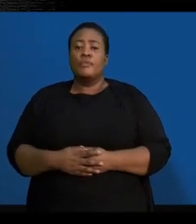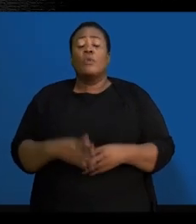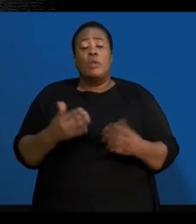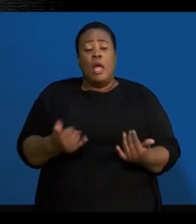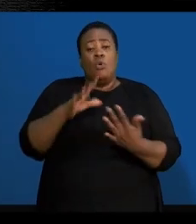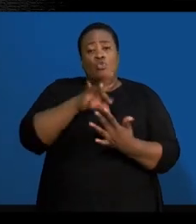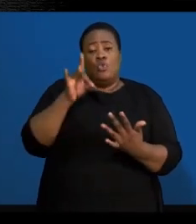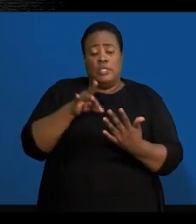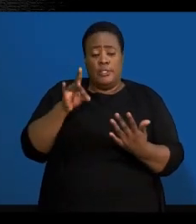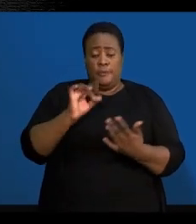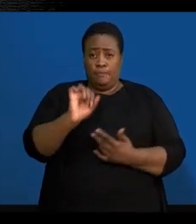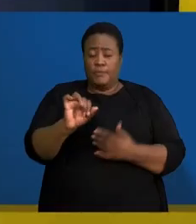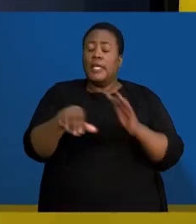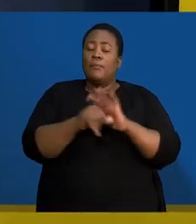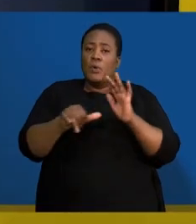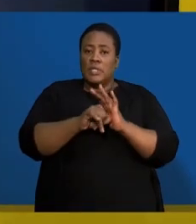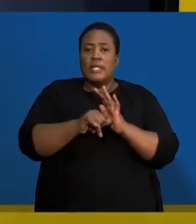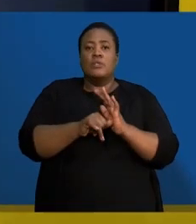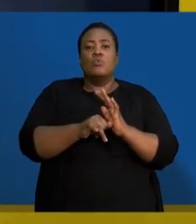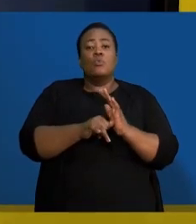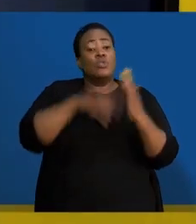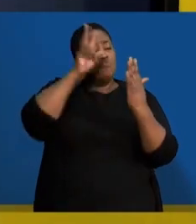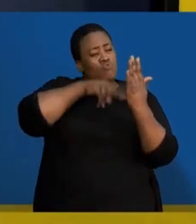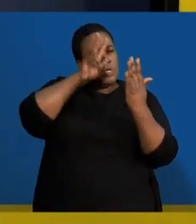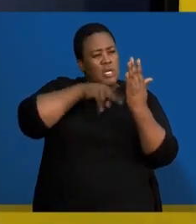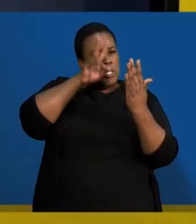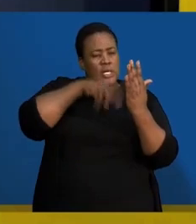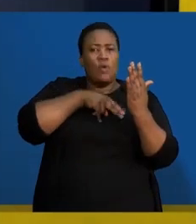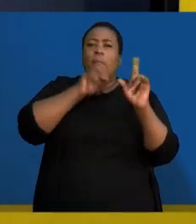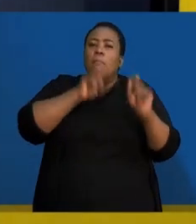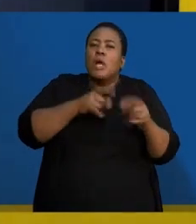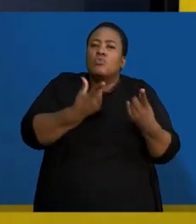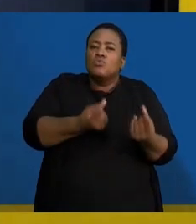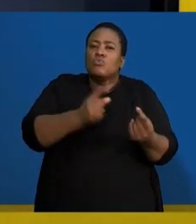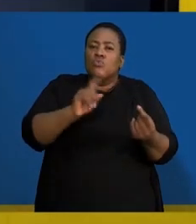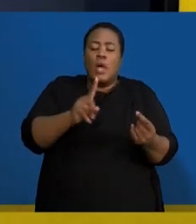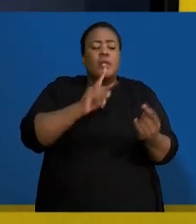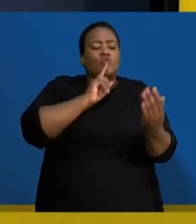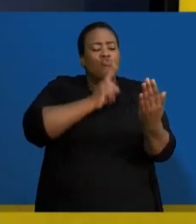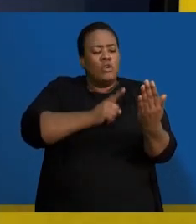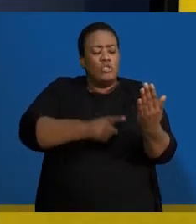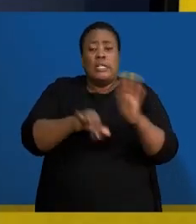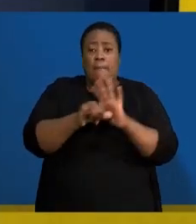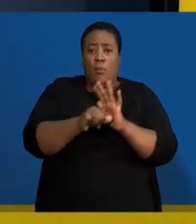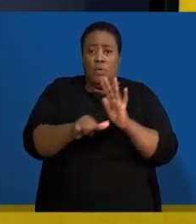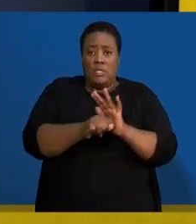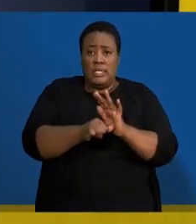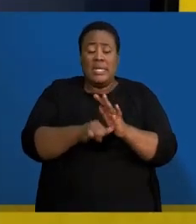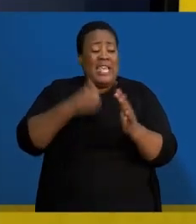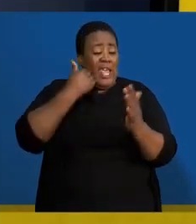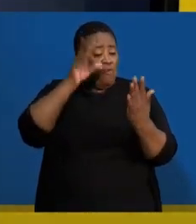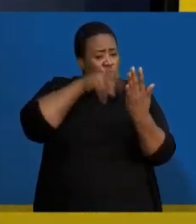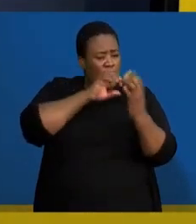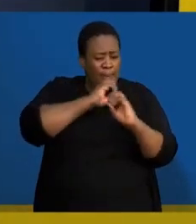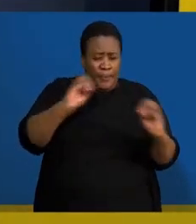very, very important to read instructions carefully when you get into your exam, Because if you don't read instructions and you